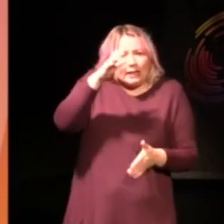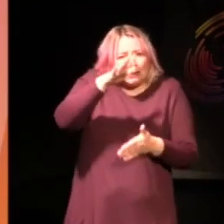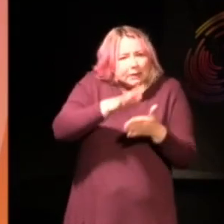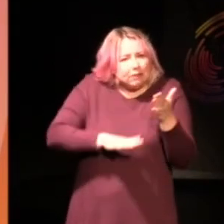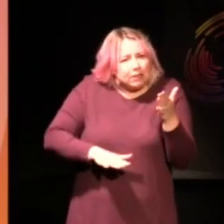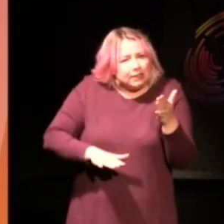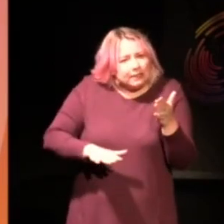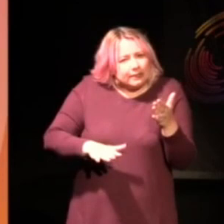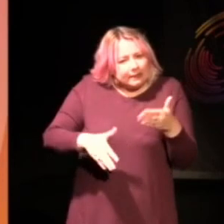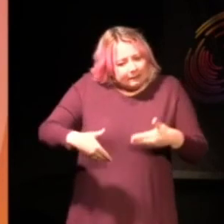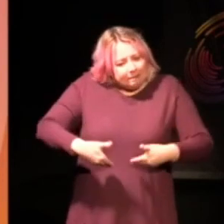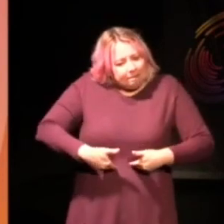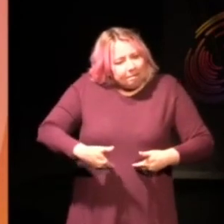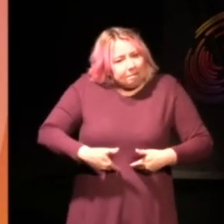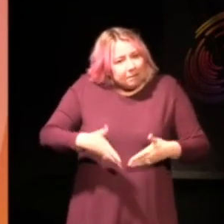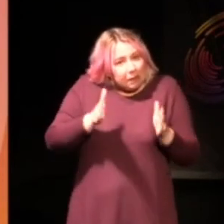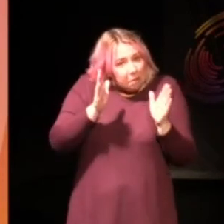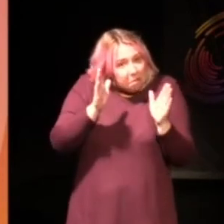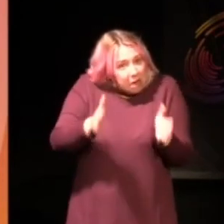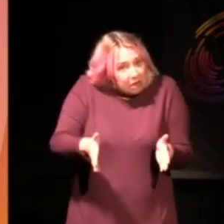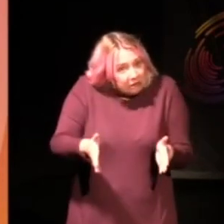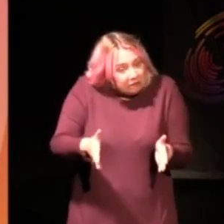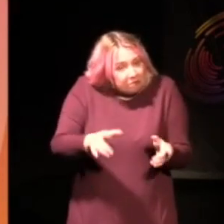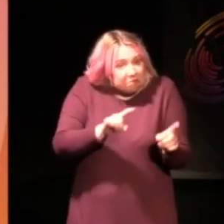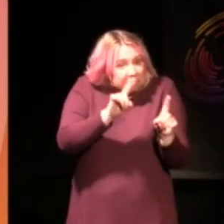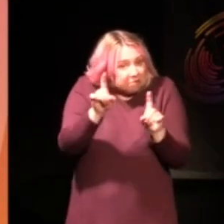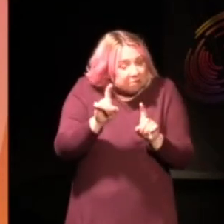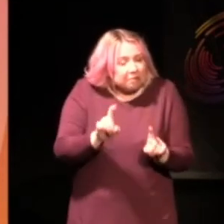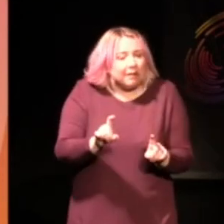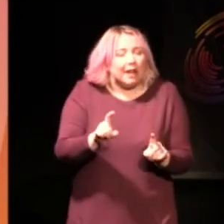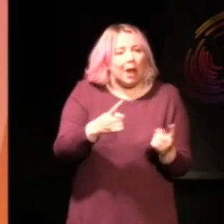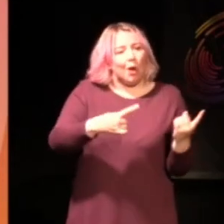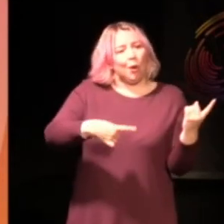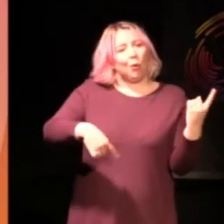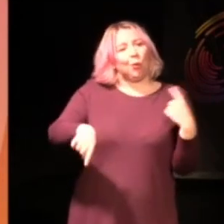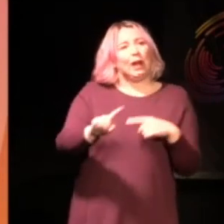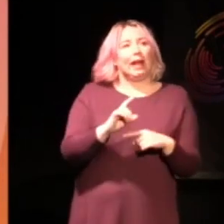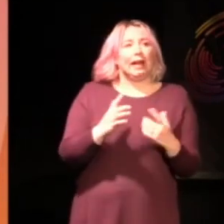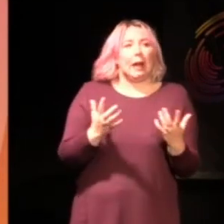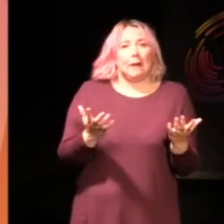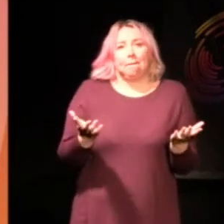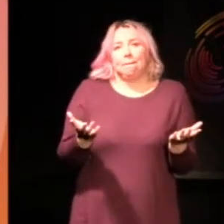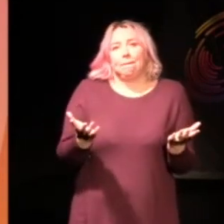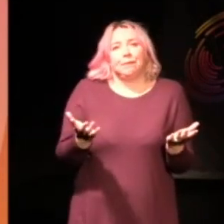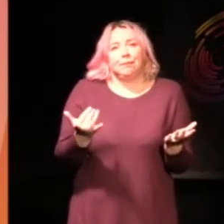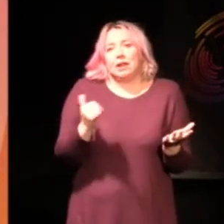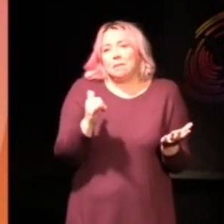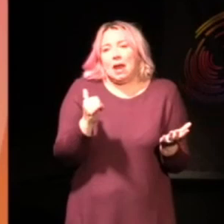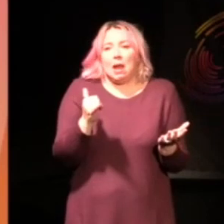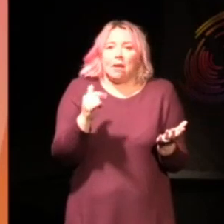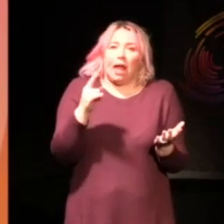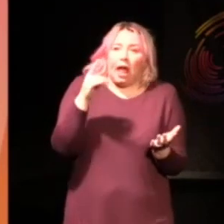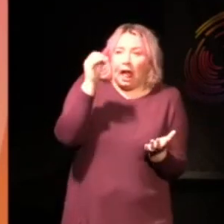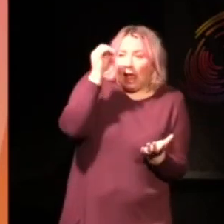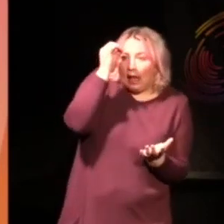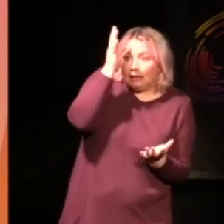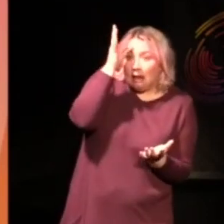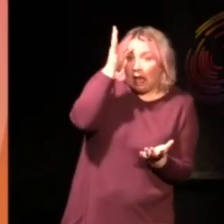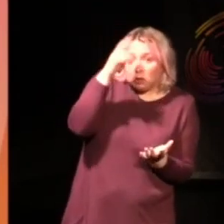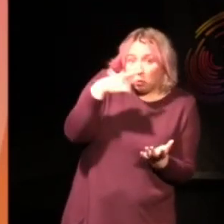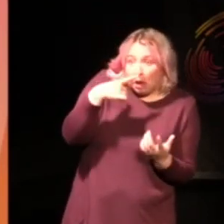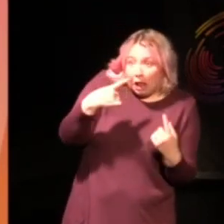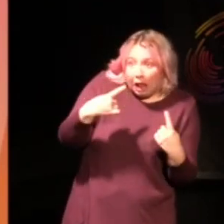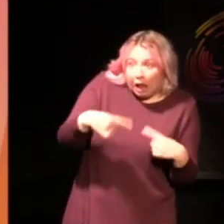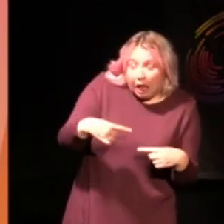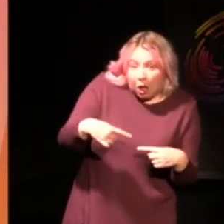is necessary? We have, as kind of only usually given the idea of intellectual permission to a